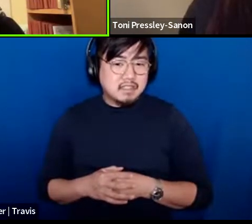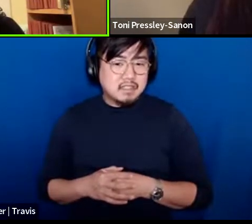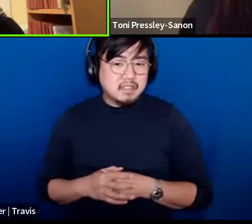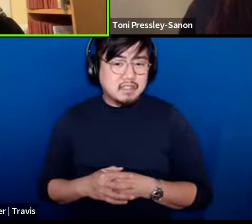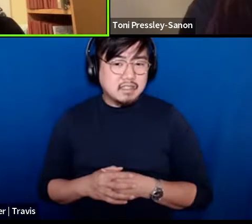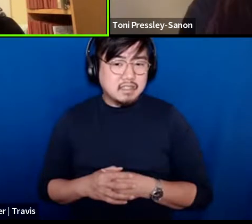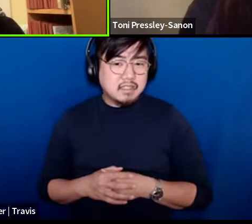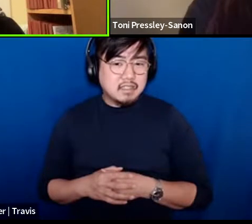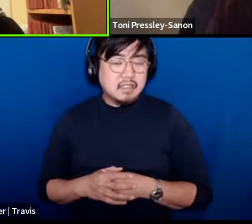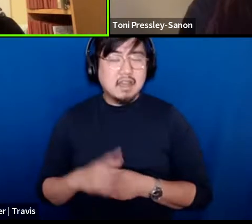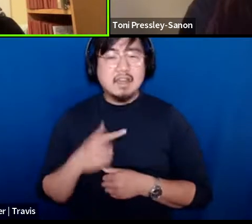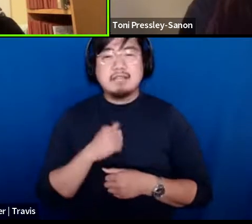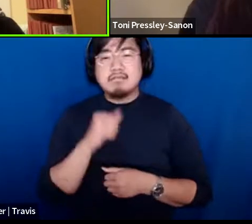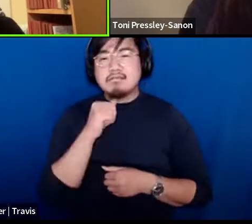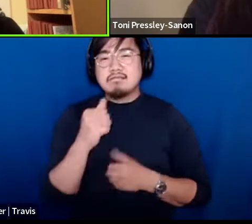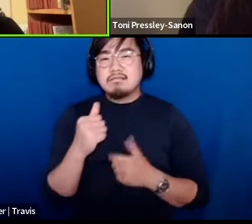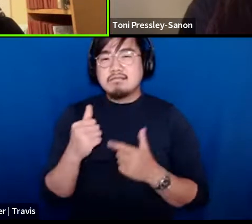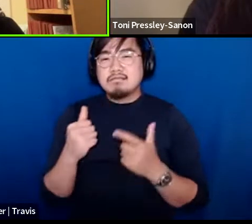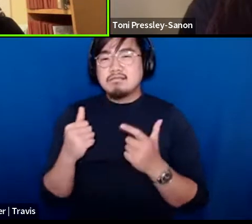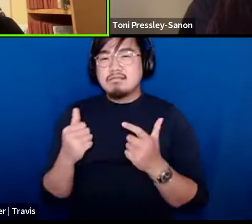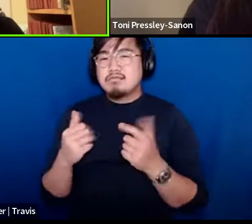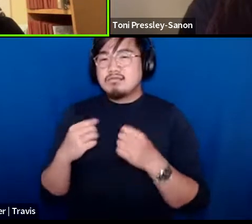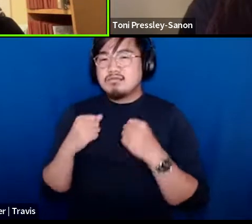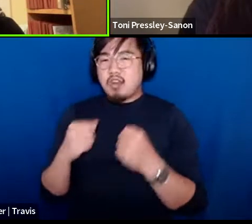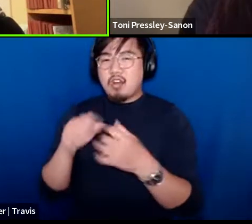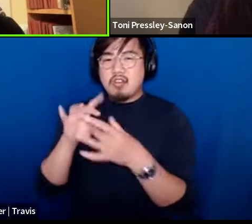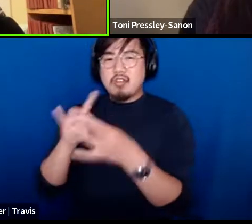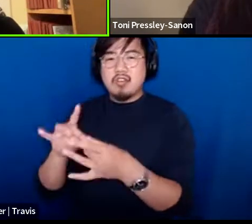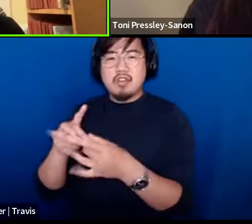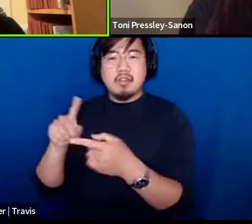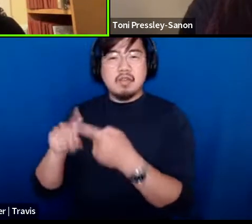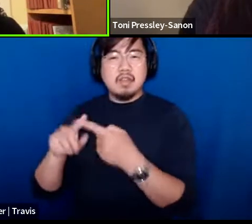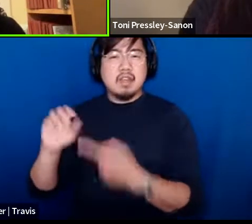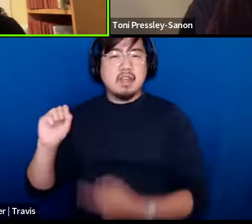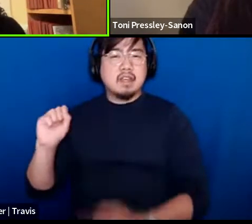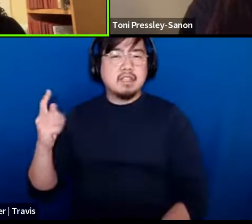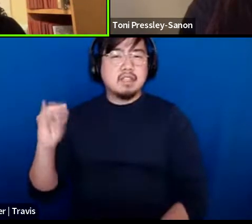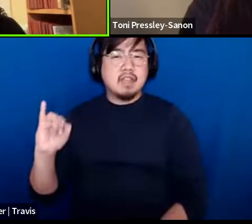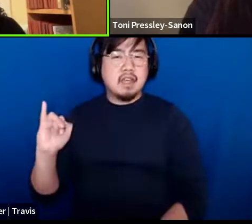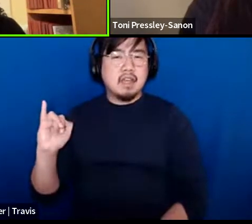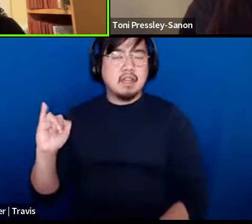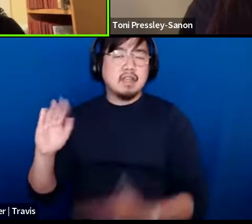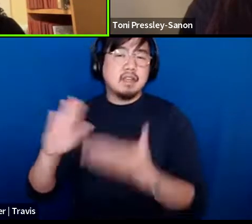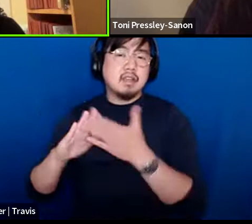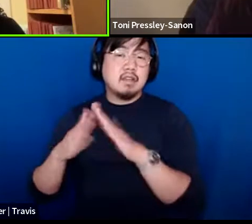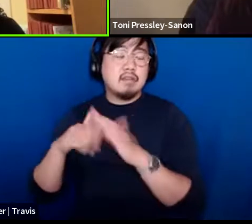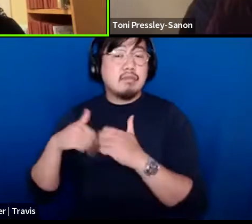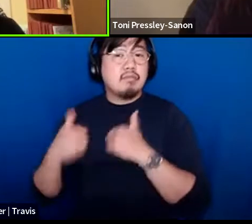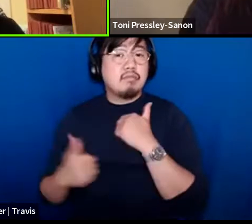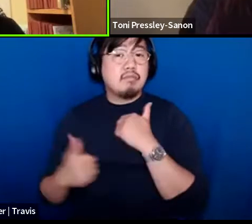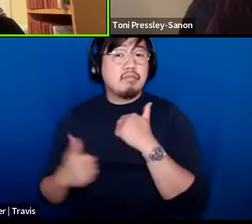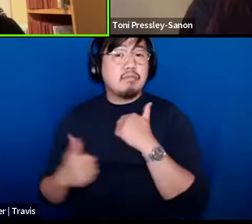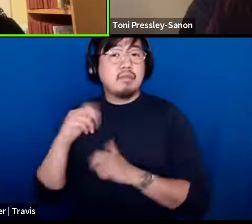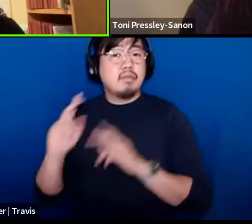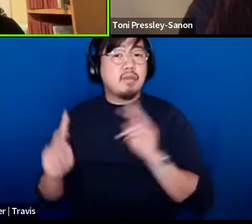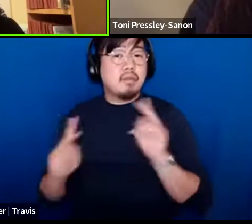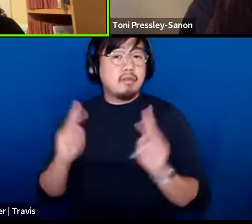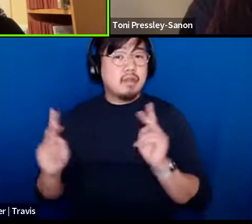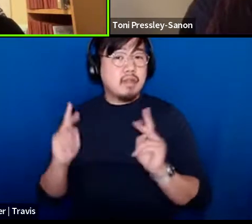well connected to SGI communities. And the vast majority of the people